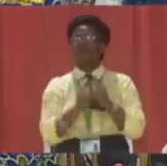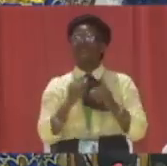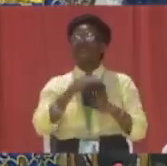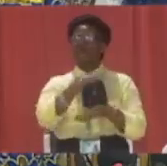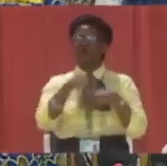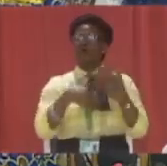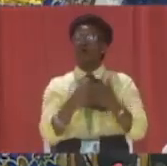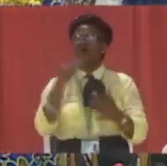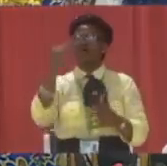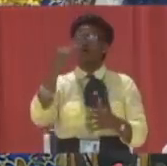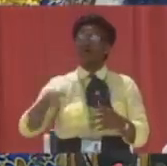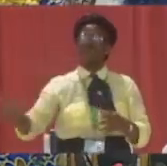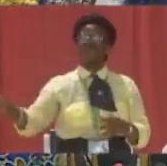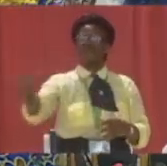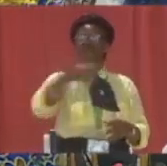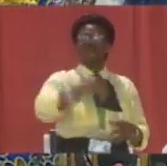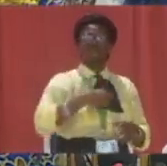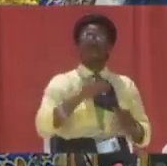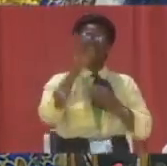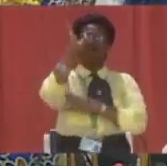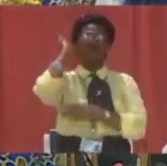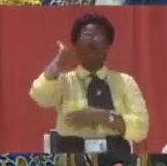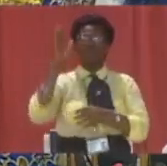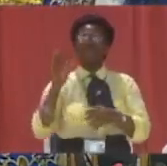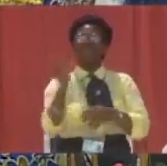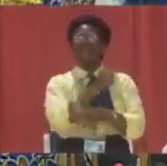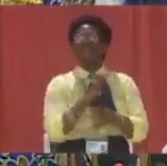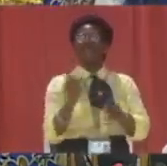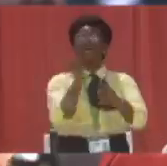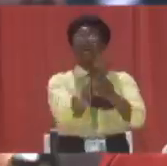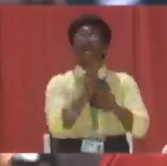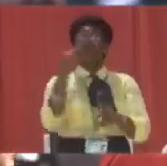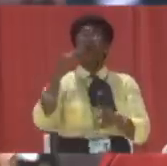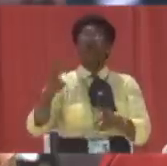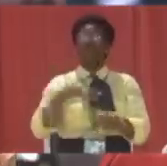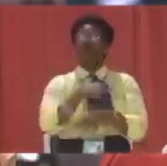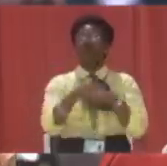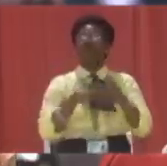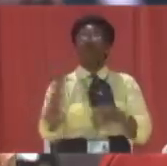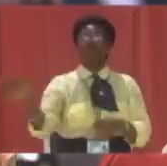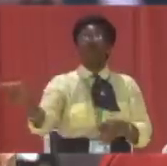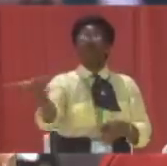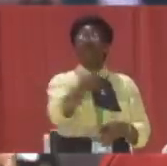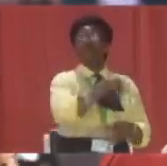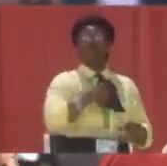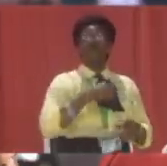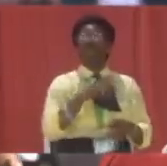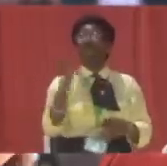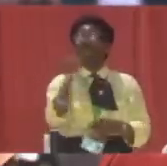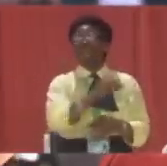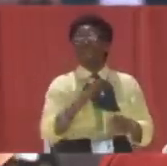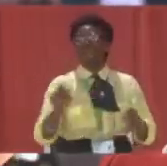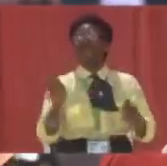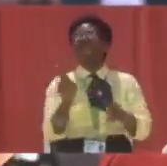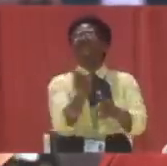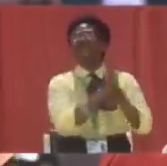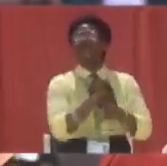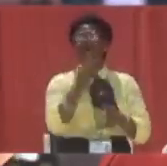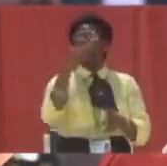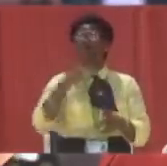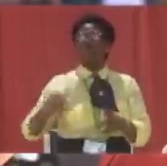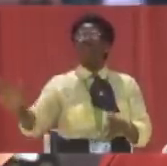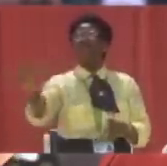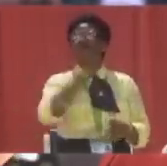God will take care of you. He will take care of your children. And forever, you'll